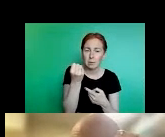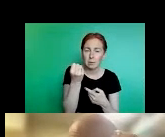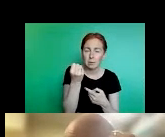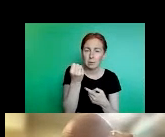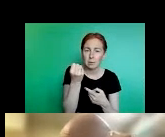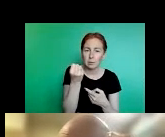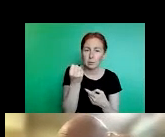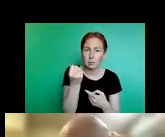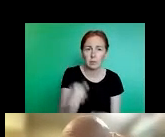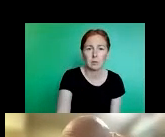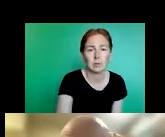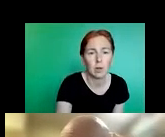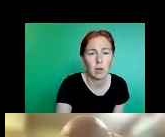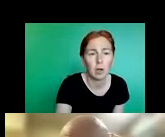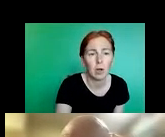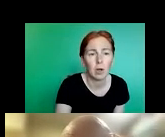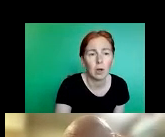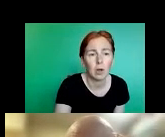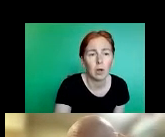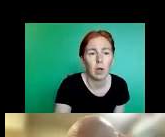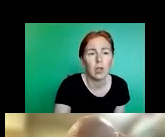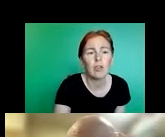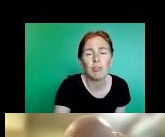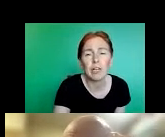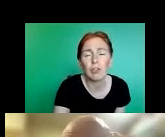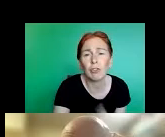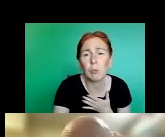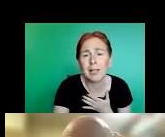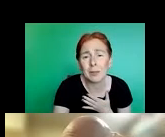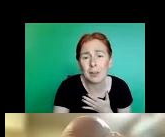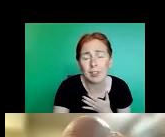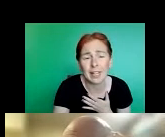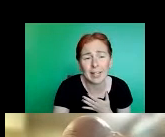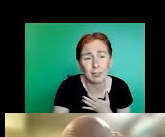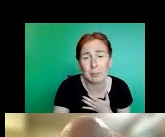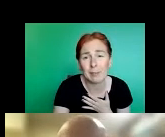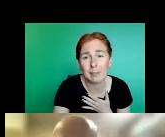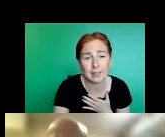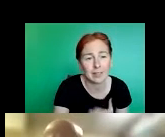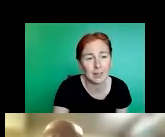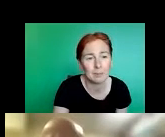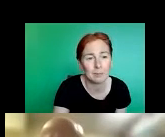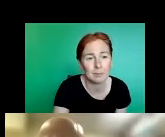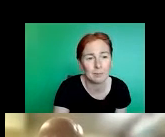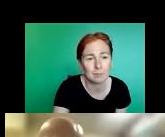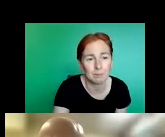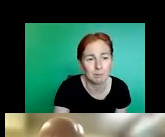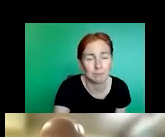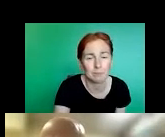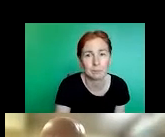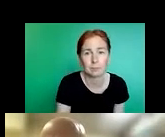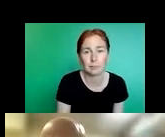does happen. Rare because... Sorry, could you just repeat that question again? I just missed it. Thank you.